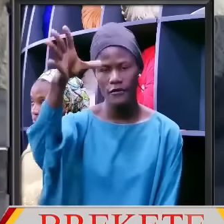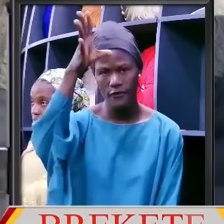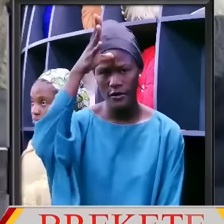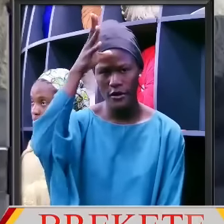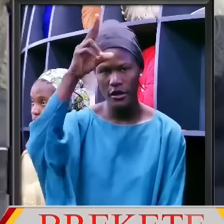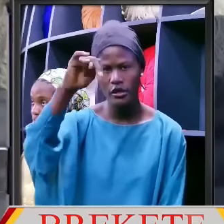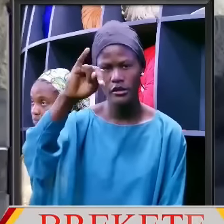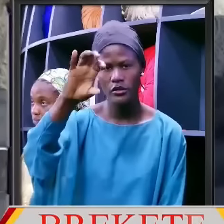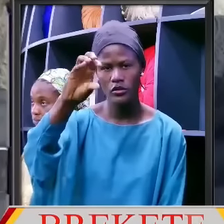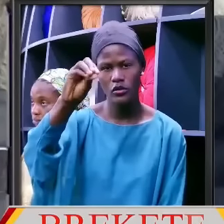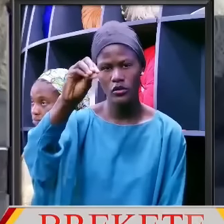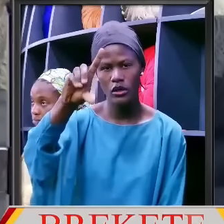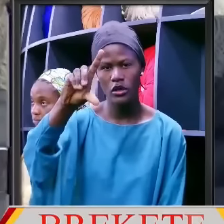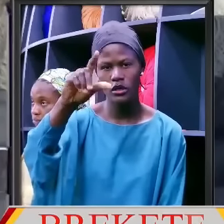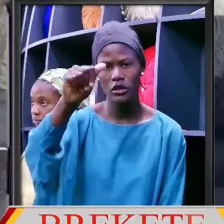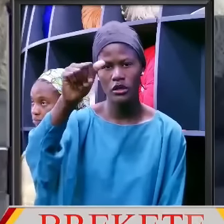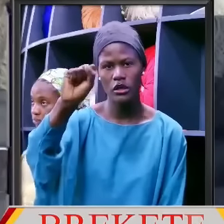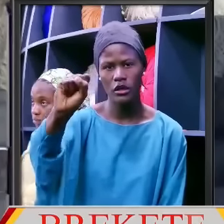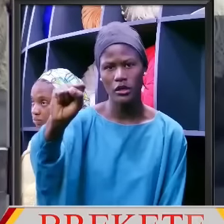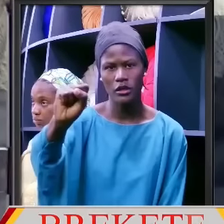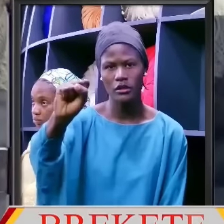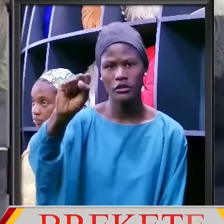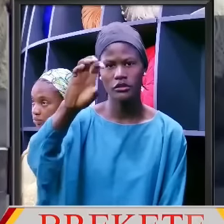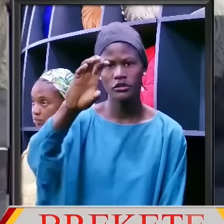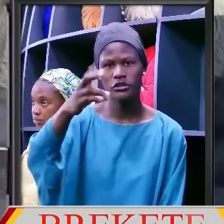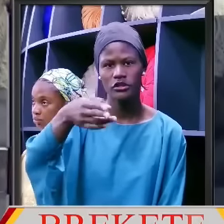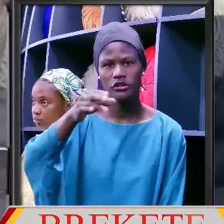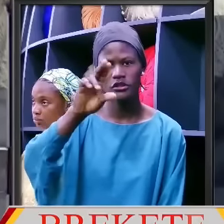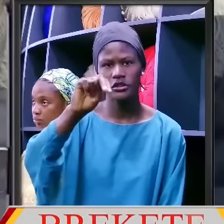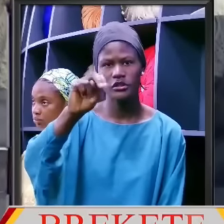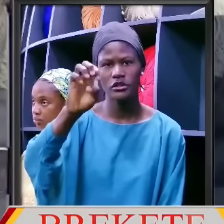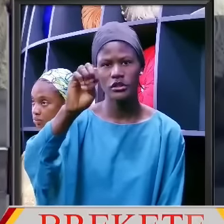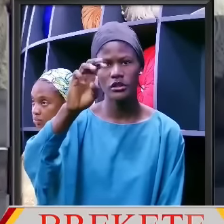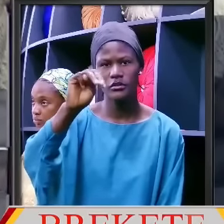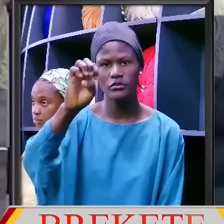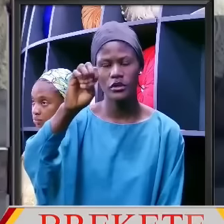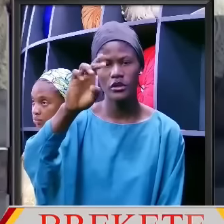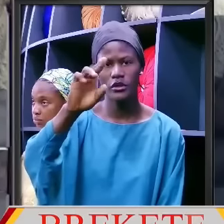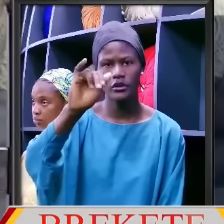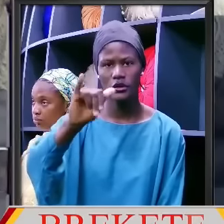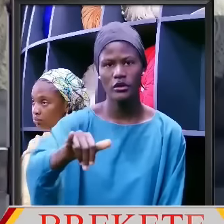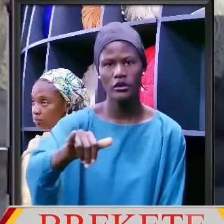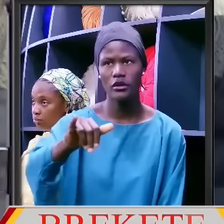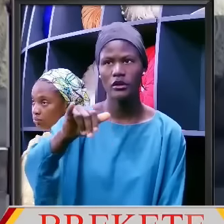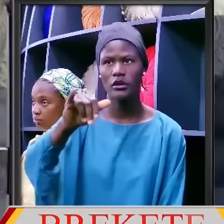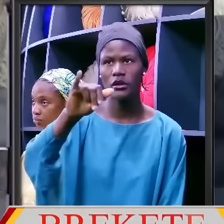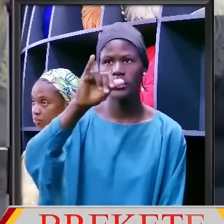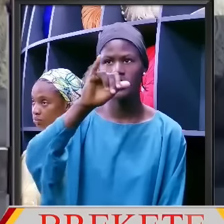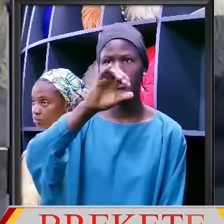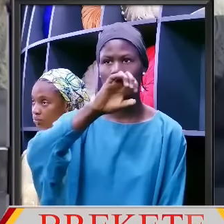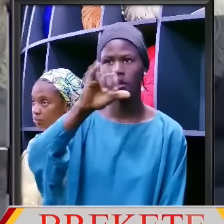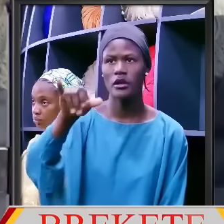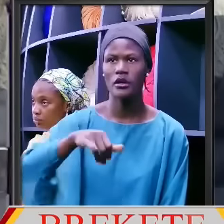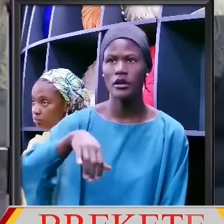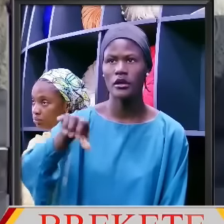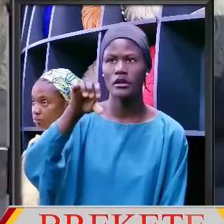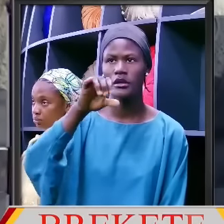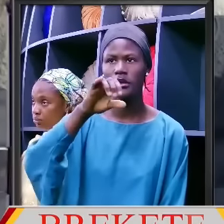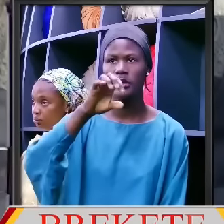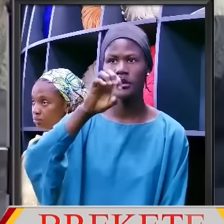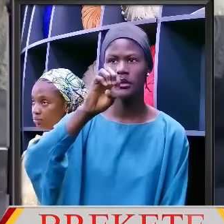Nicholas Nwanze Peter Wachinemere Elias Ezugbo. Ezugbo? Ezugbo. That is